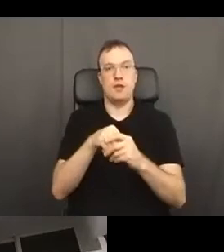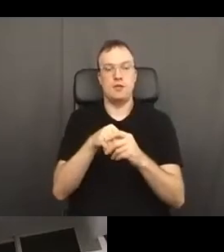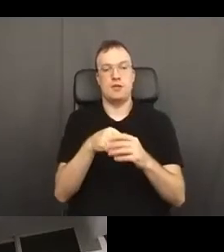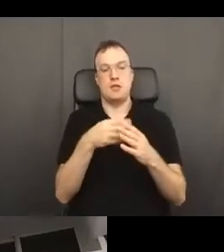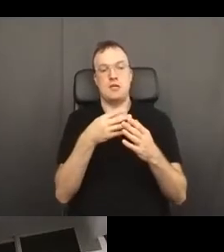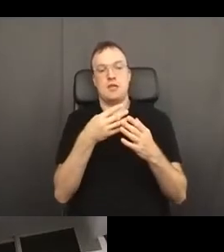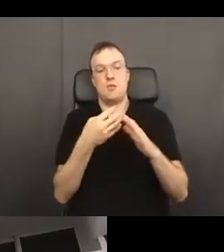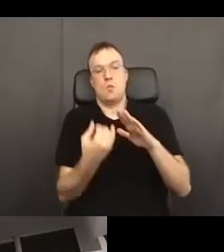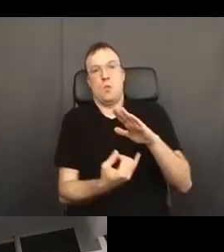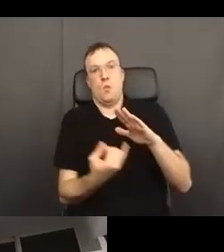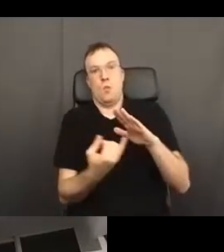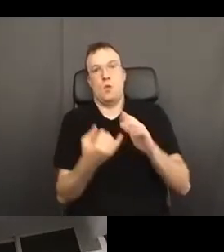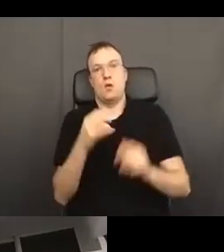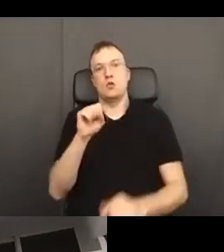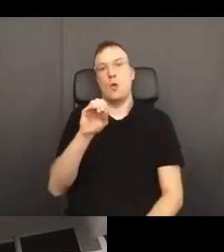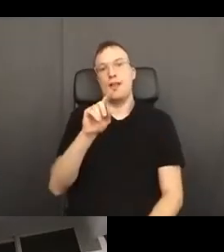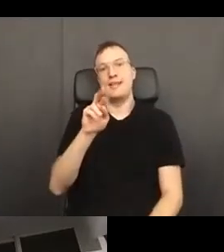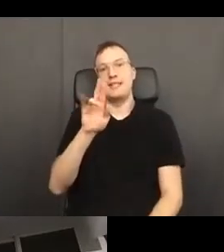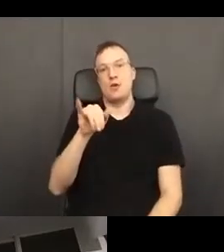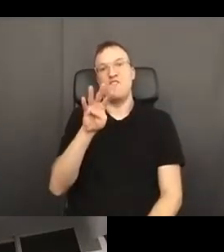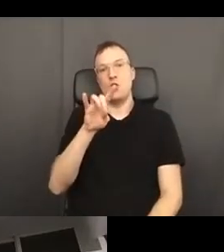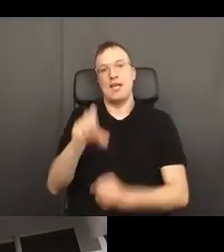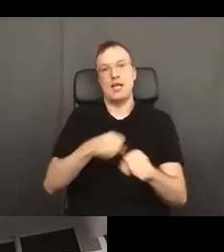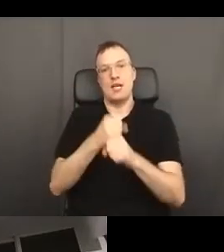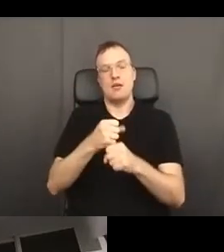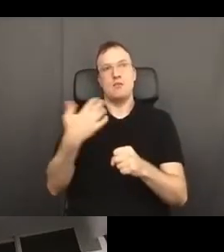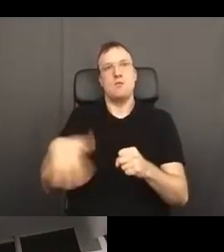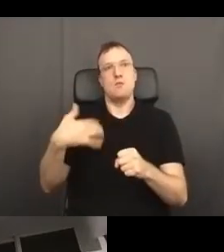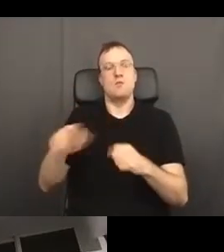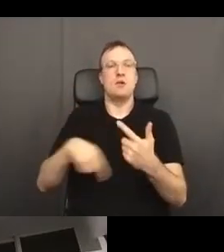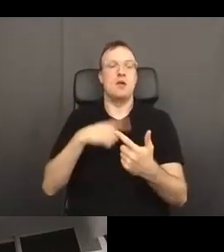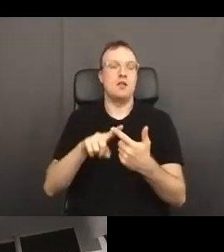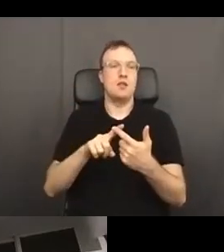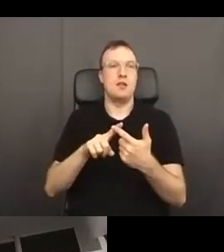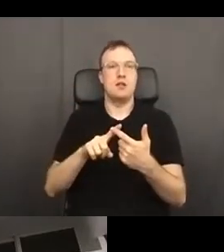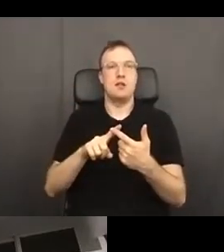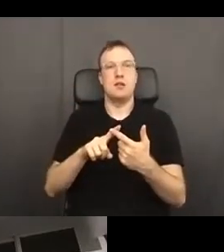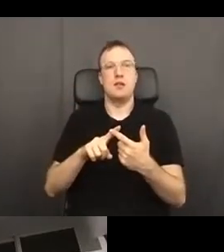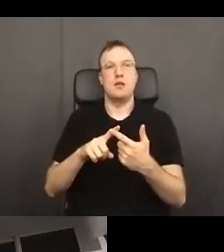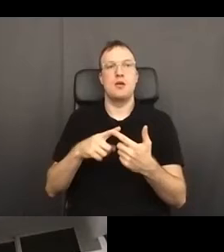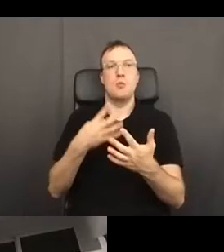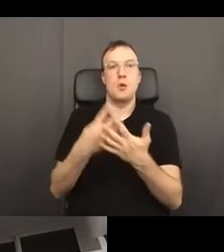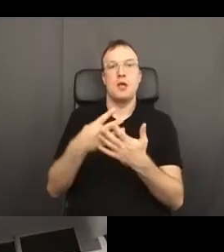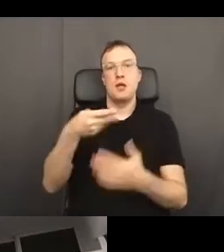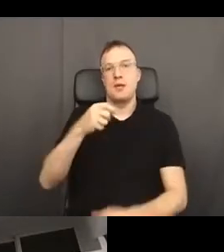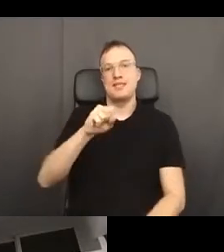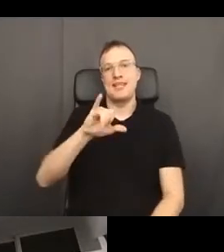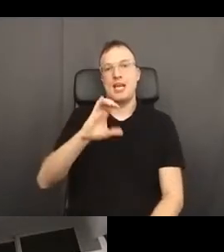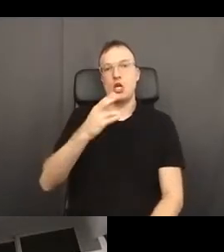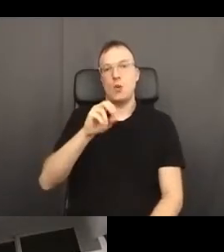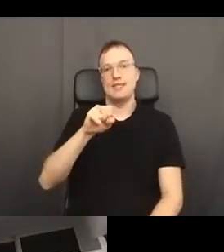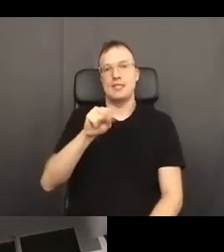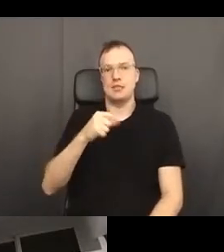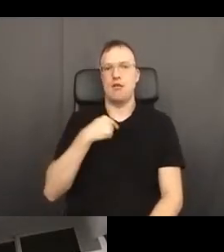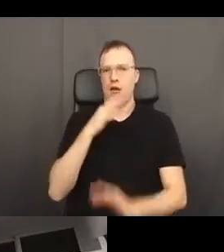48 years. That was just unbelievable. But then this prison psychosis, I became very interested.